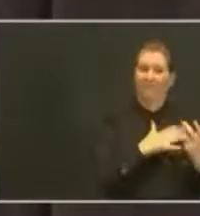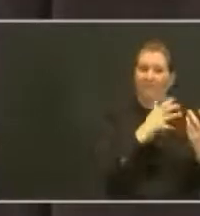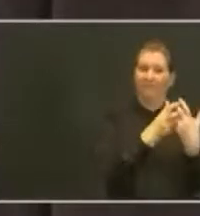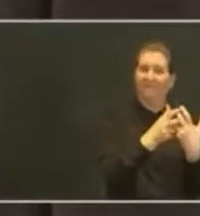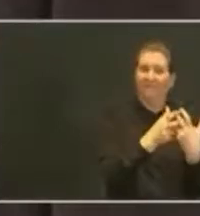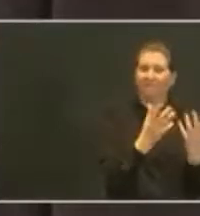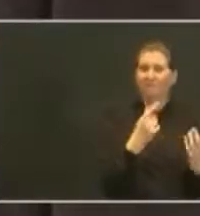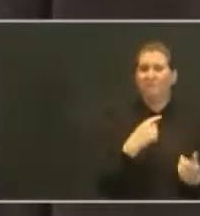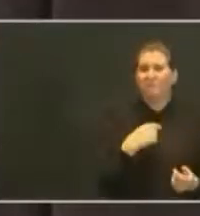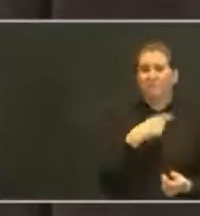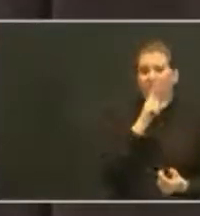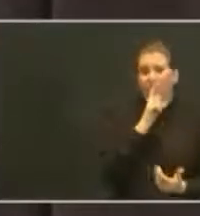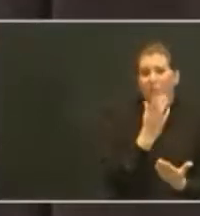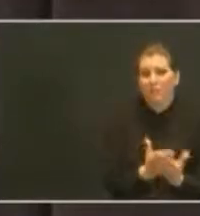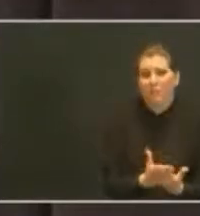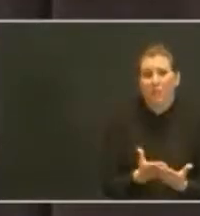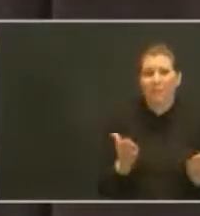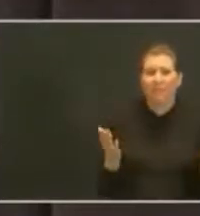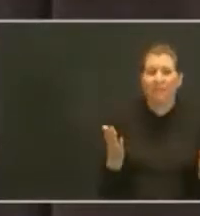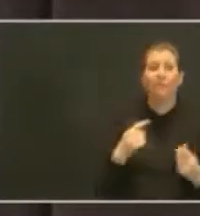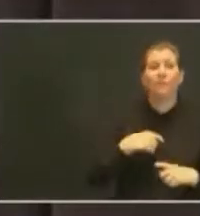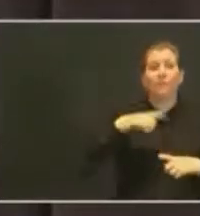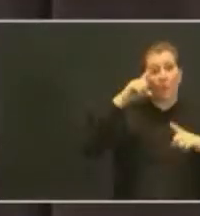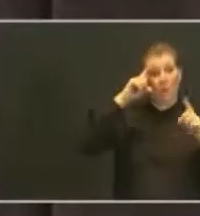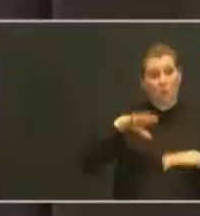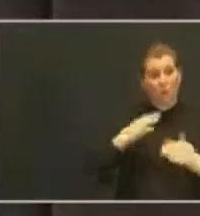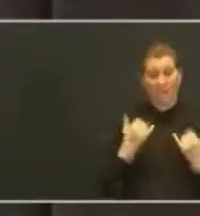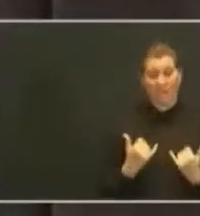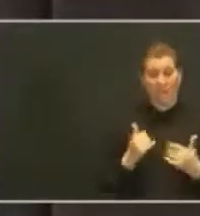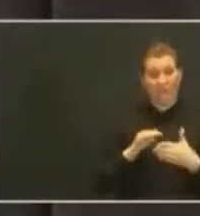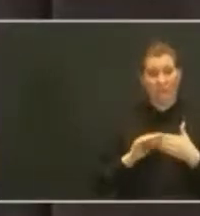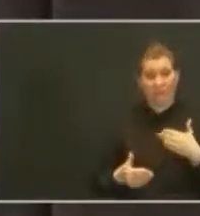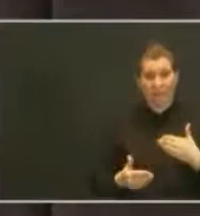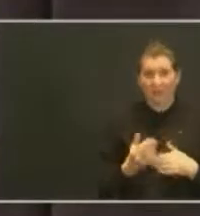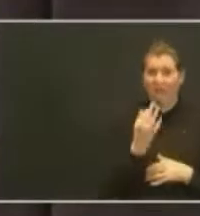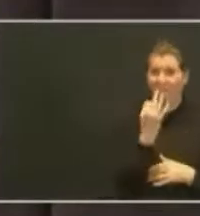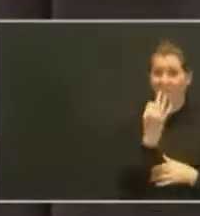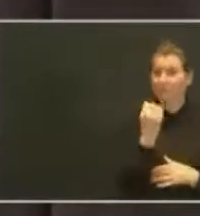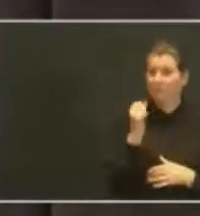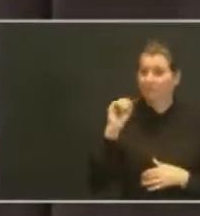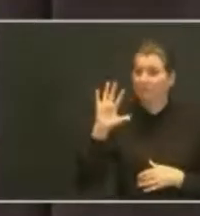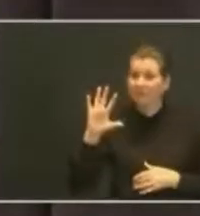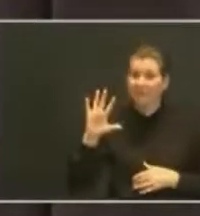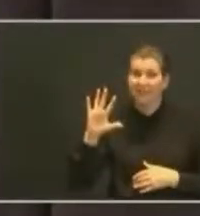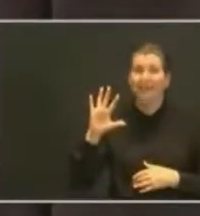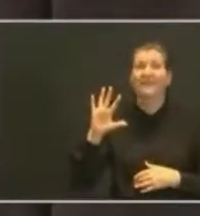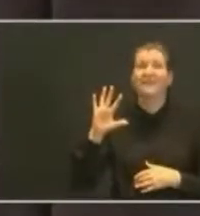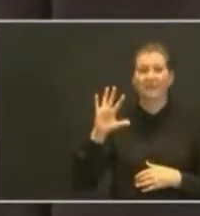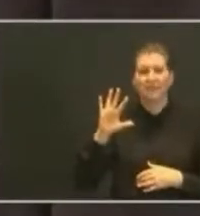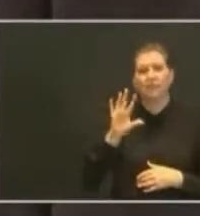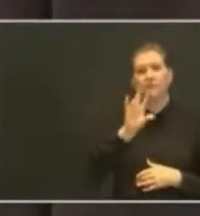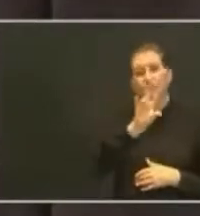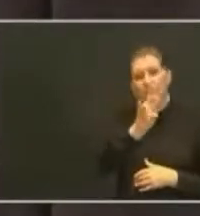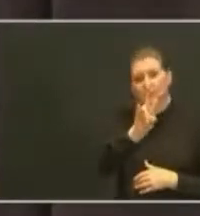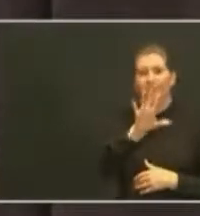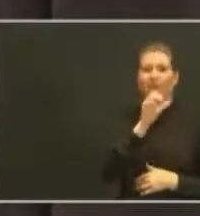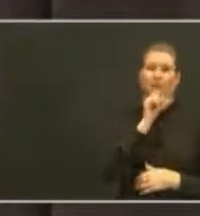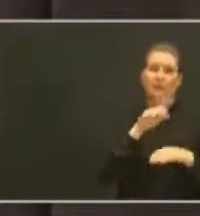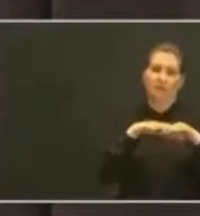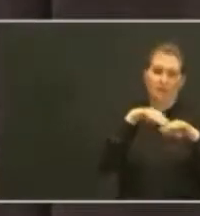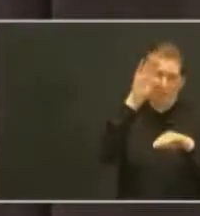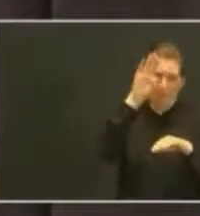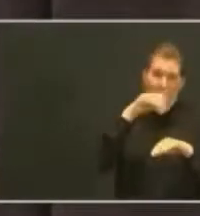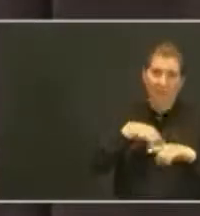Monday, only those who are 75 and older are doing that. Thankfully, as you went through the process, you canceled